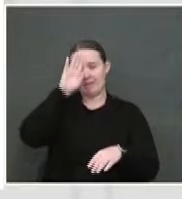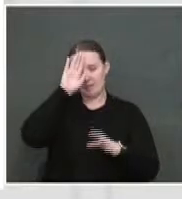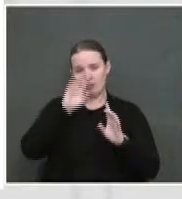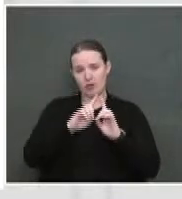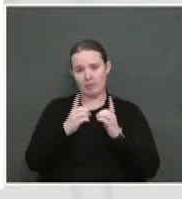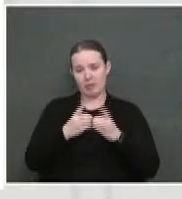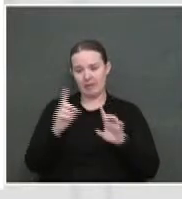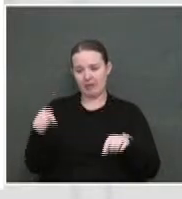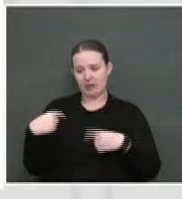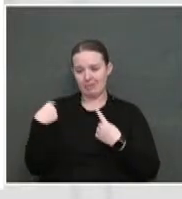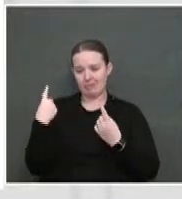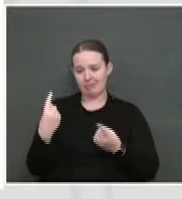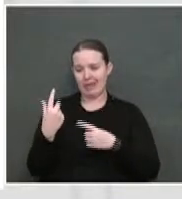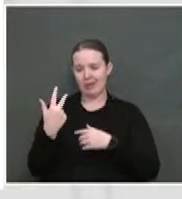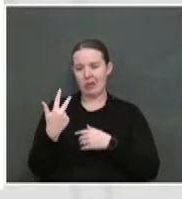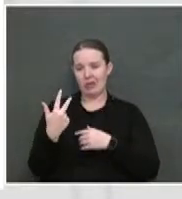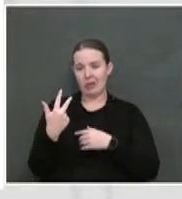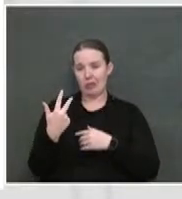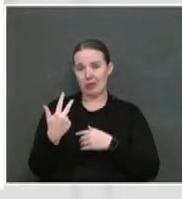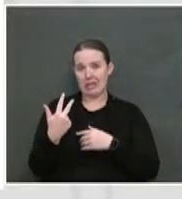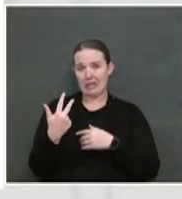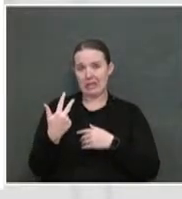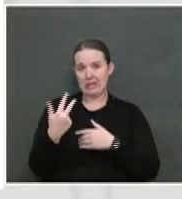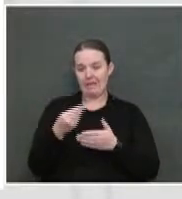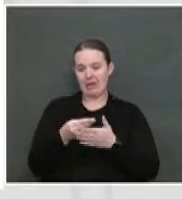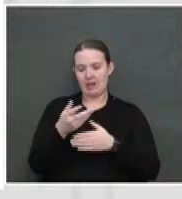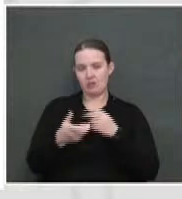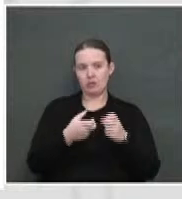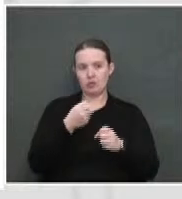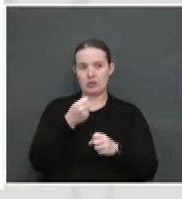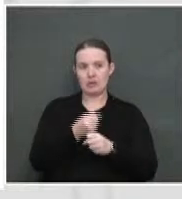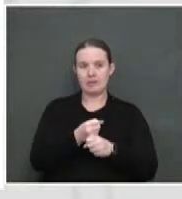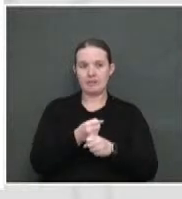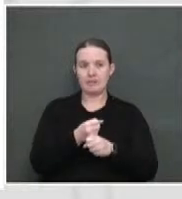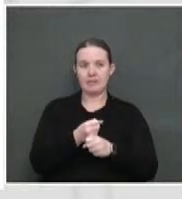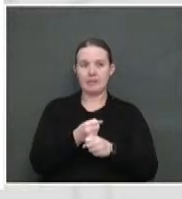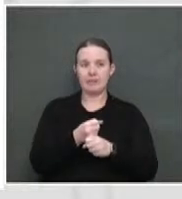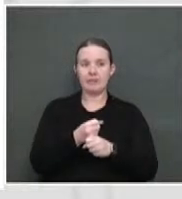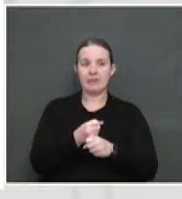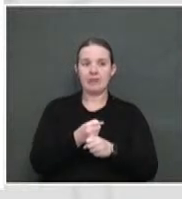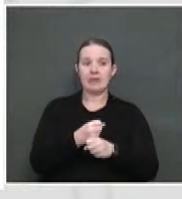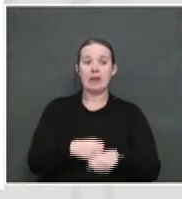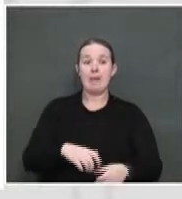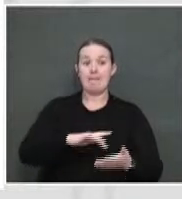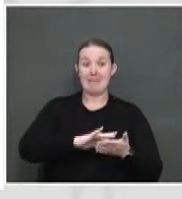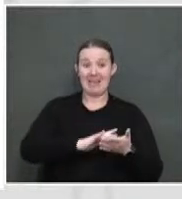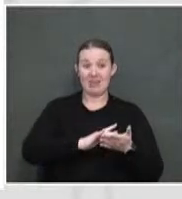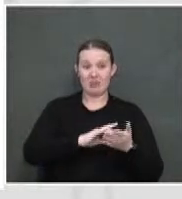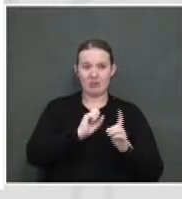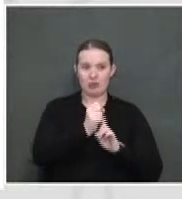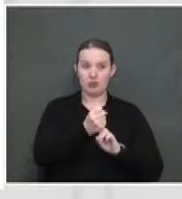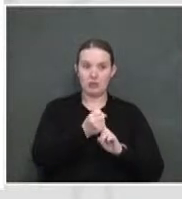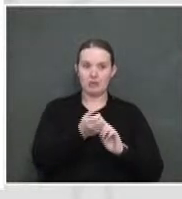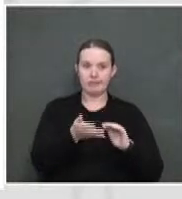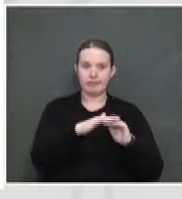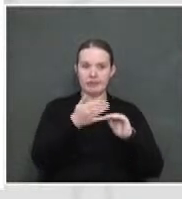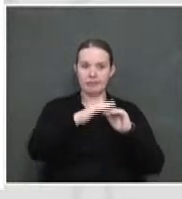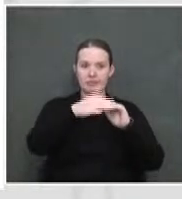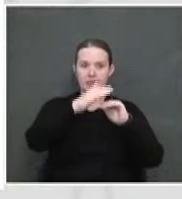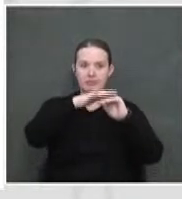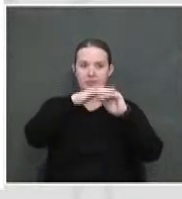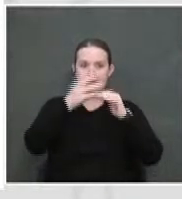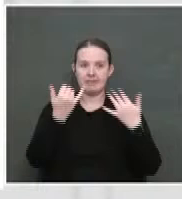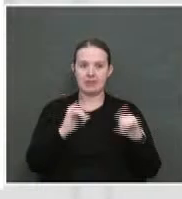SAFD over the past 3 fiscal years. Medical incidents continue to rise, and they continue to